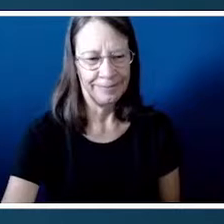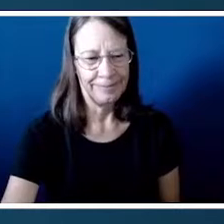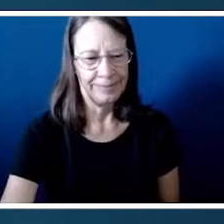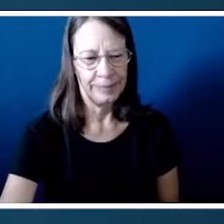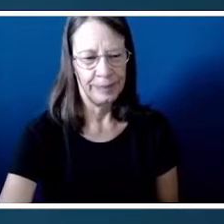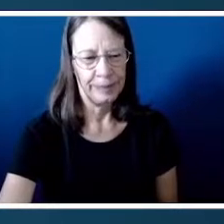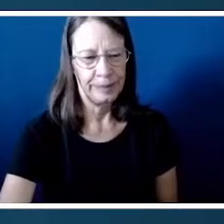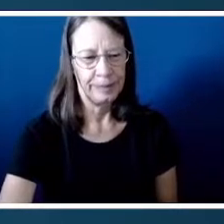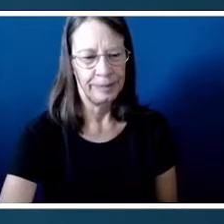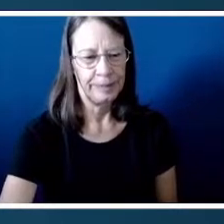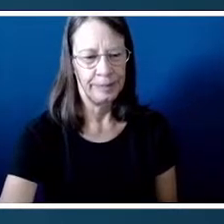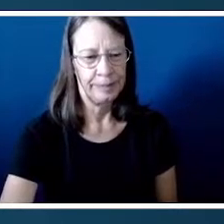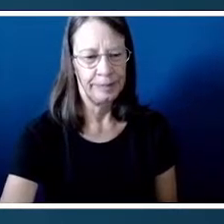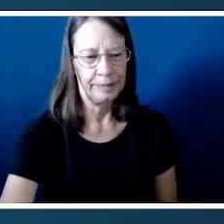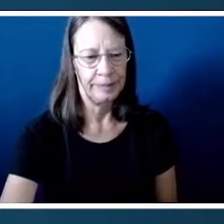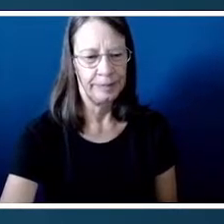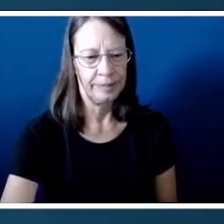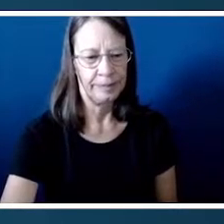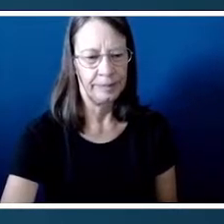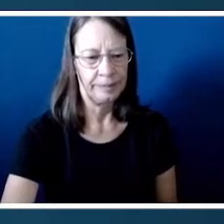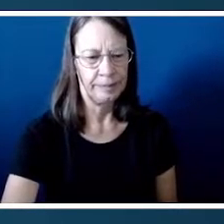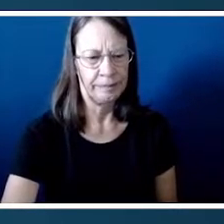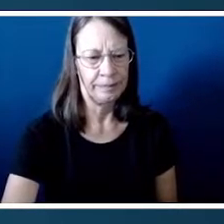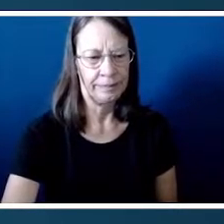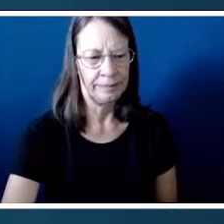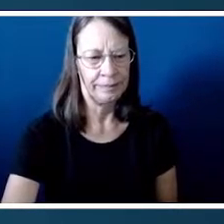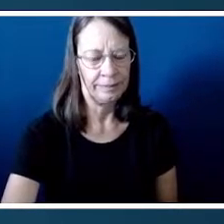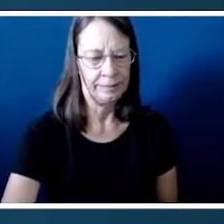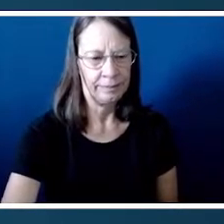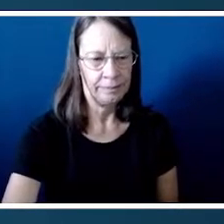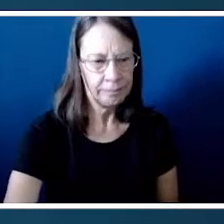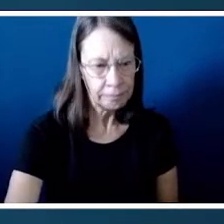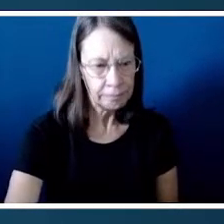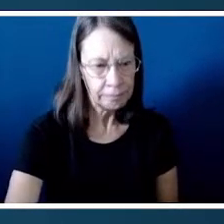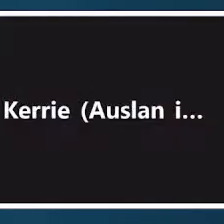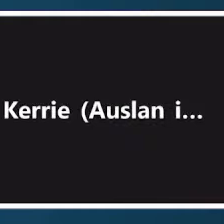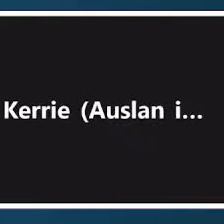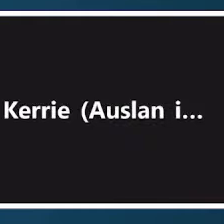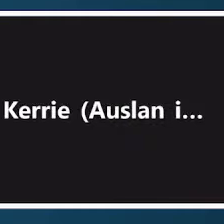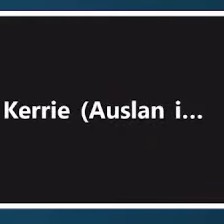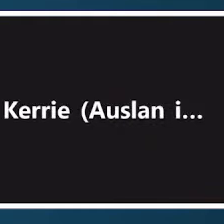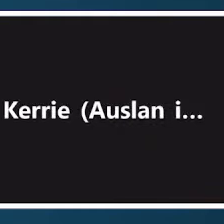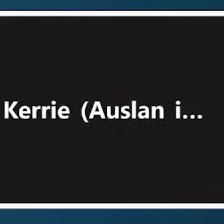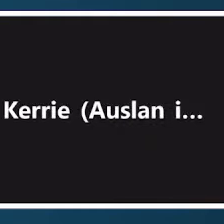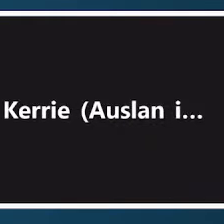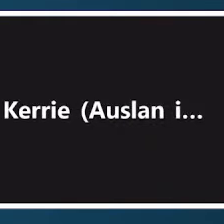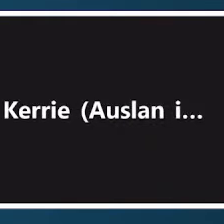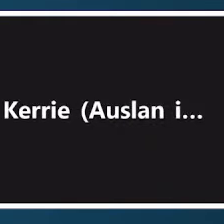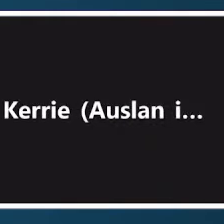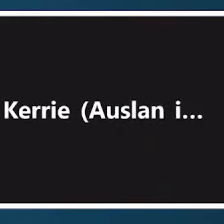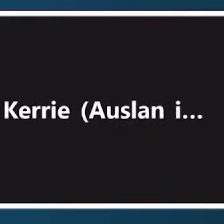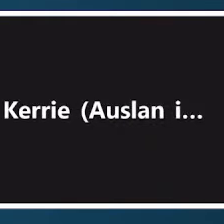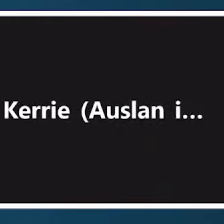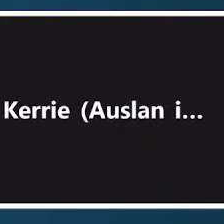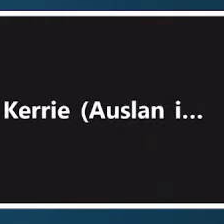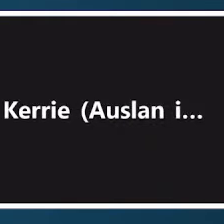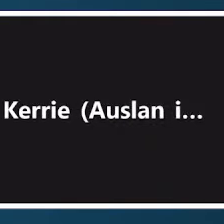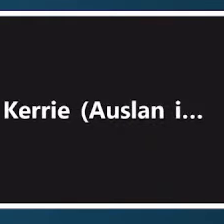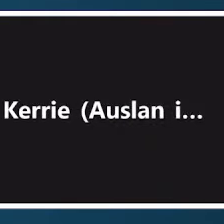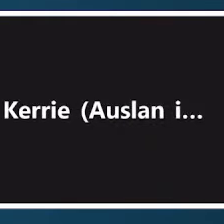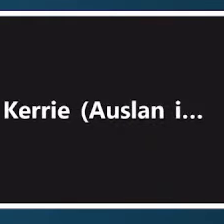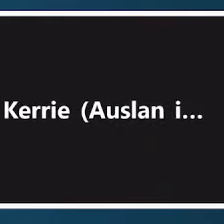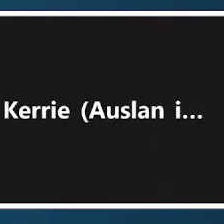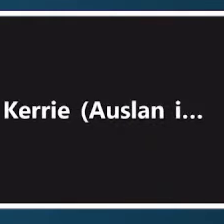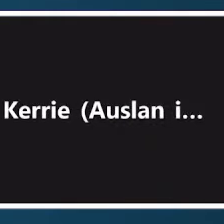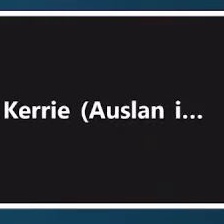Thanks so much, Cam. And it's such a thrill to be invited back to welcome our distinguished